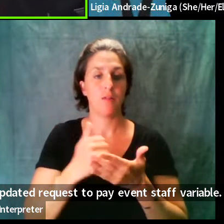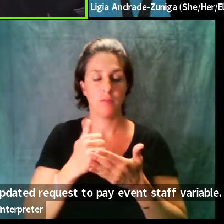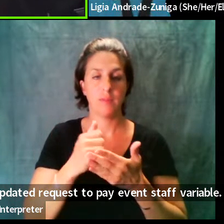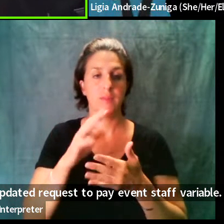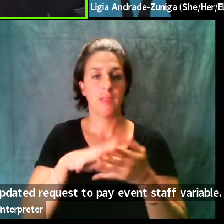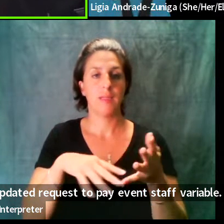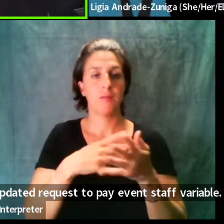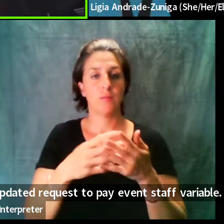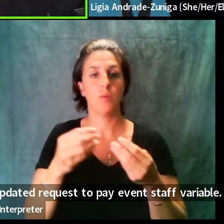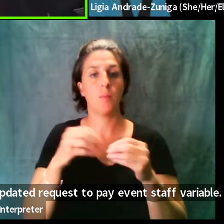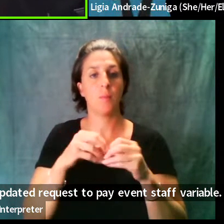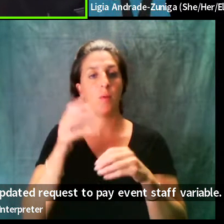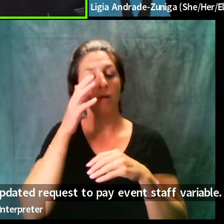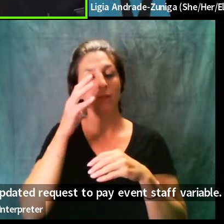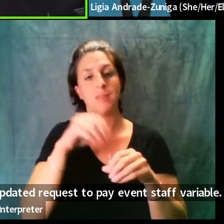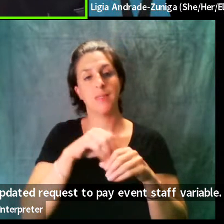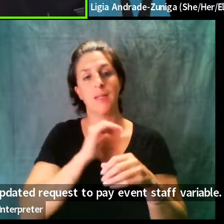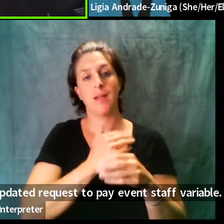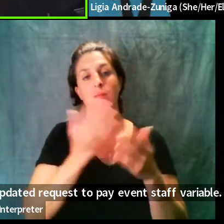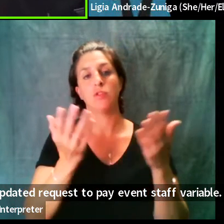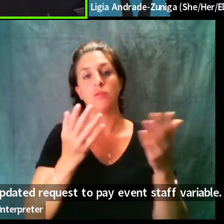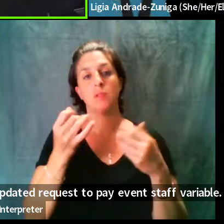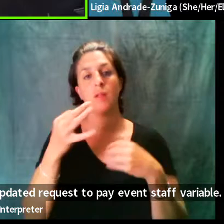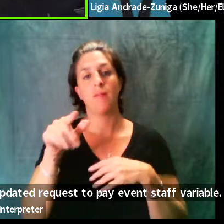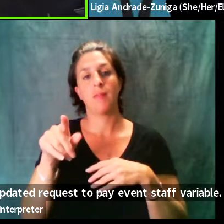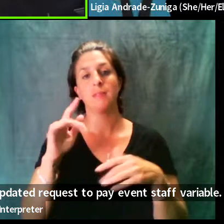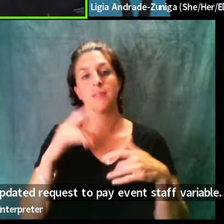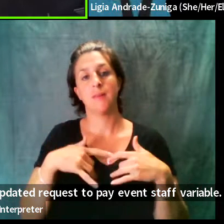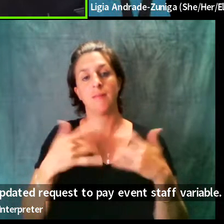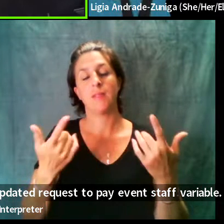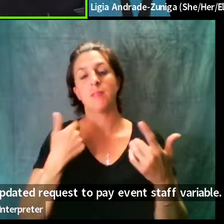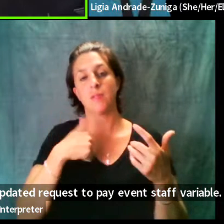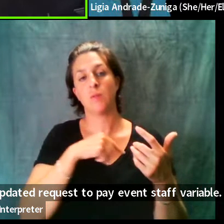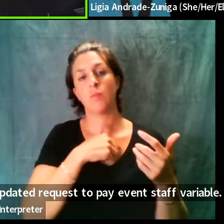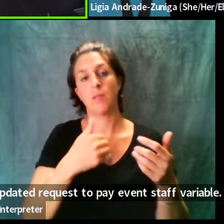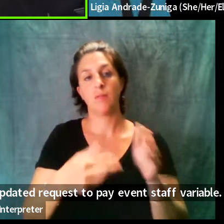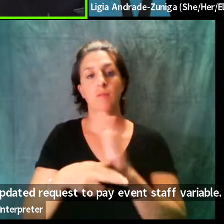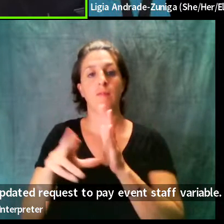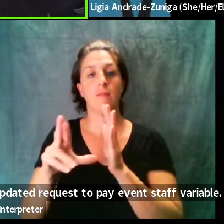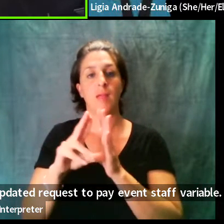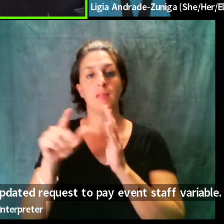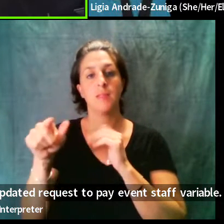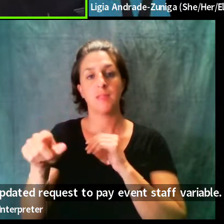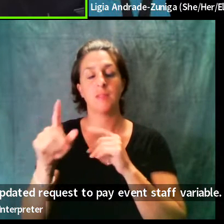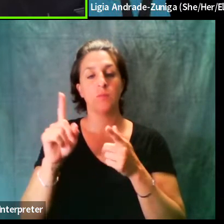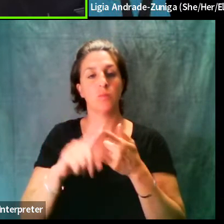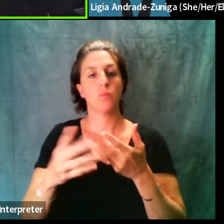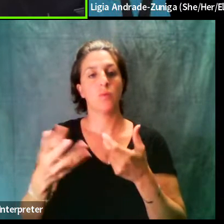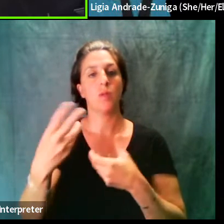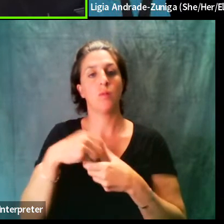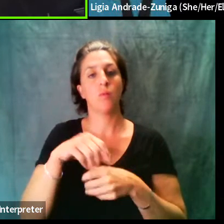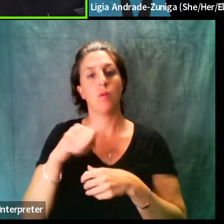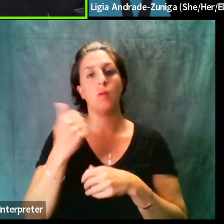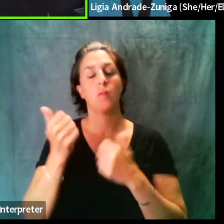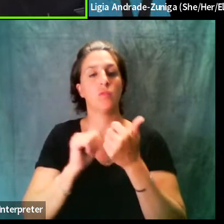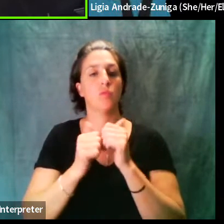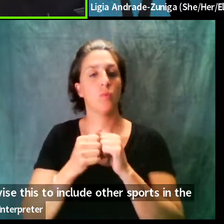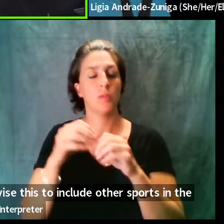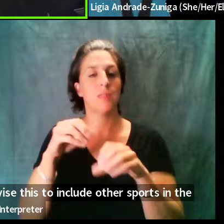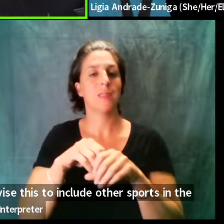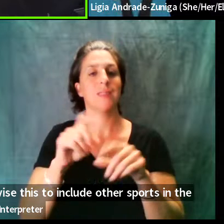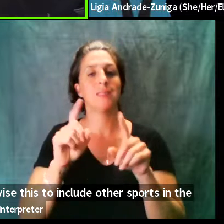more comprehensive in our services at these events, we have revised this to include other sports in the different